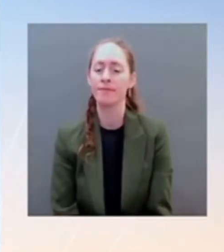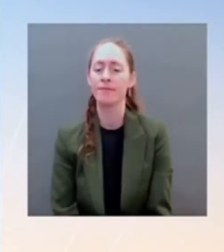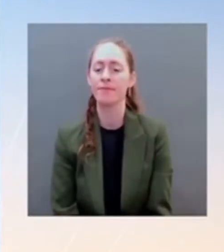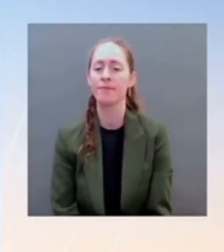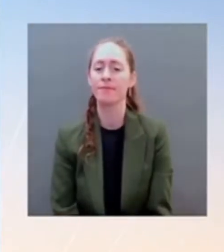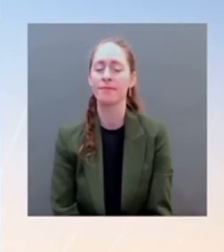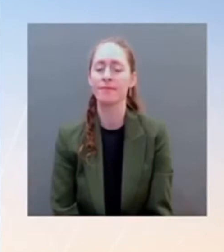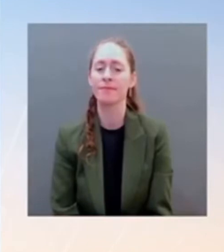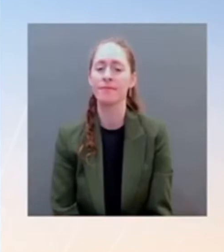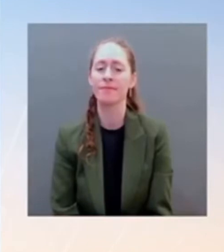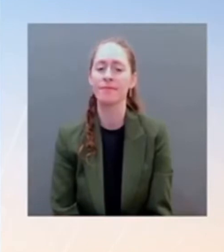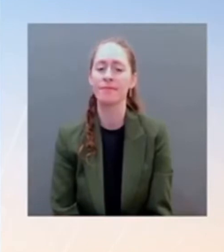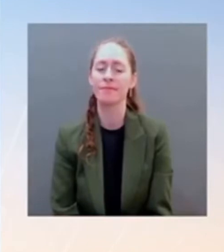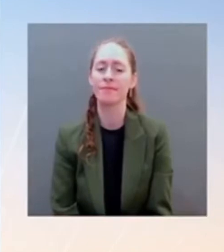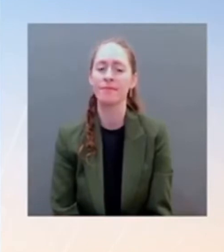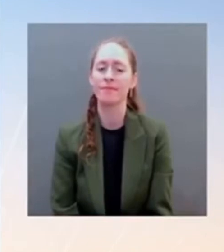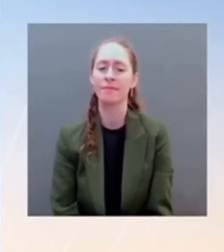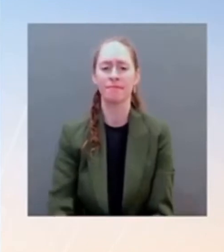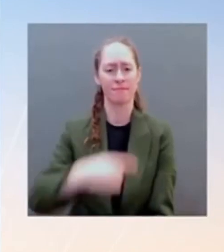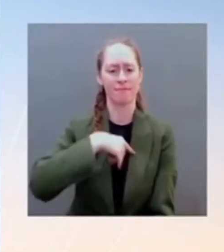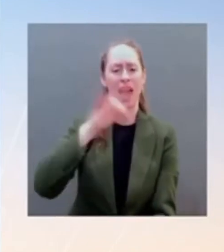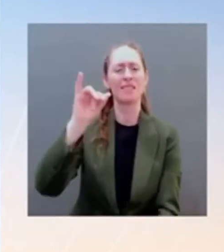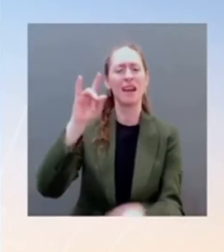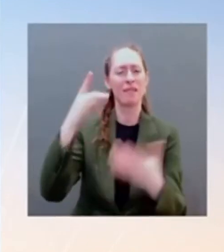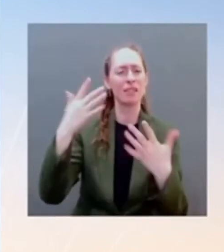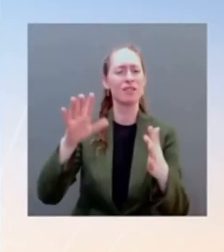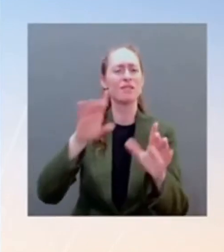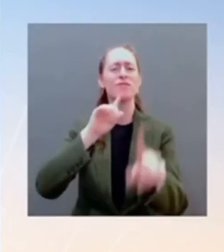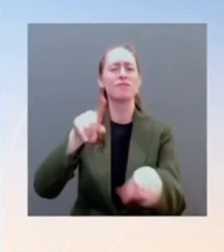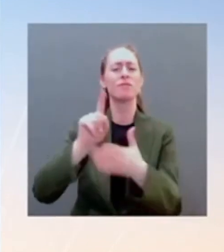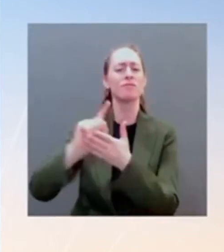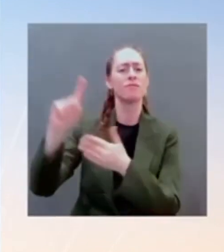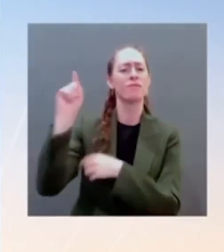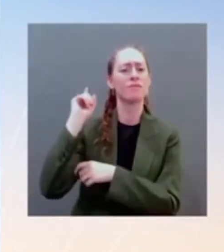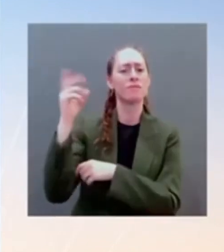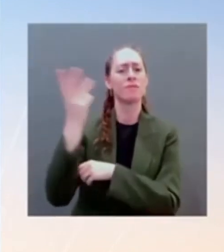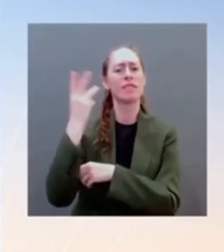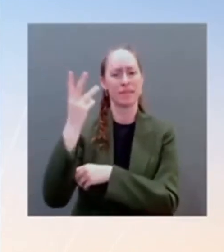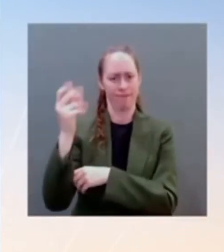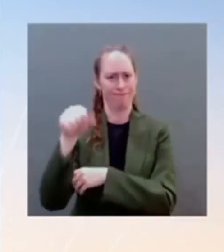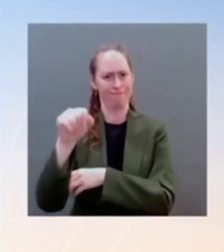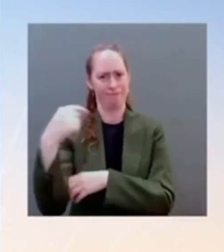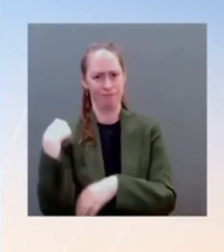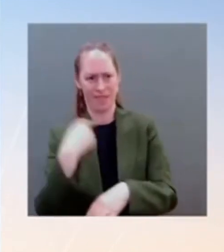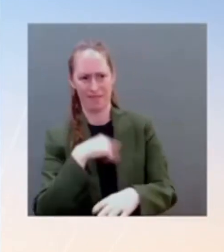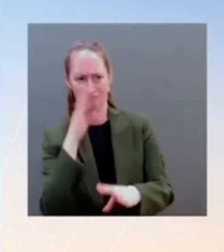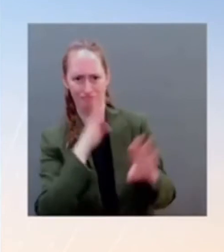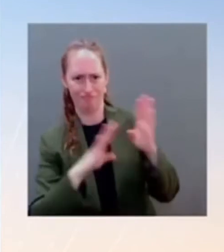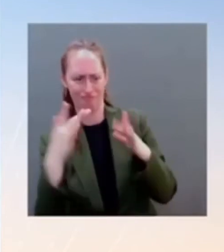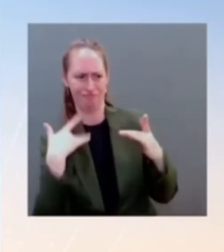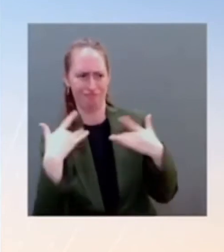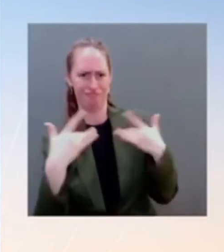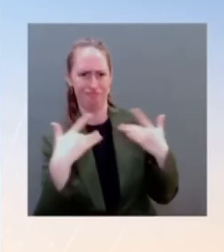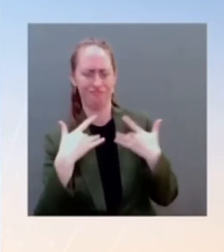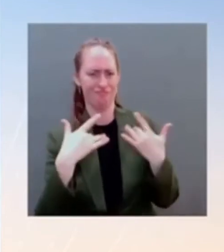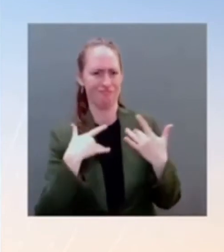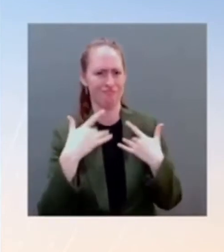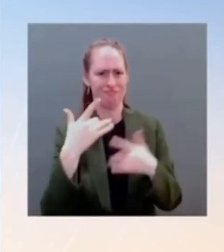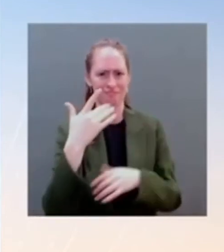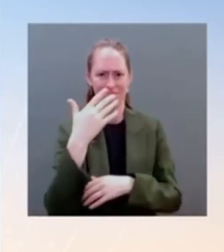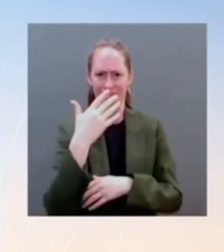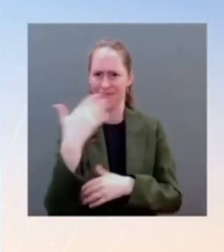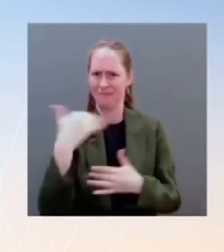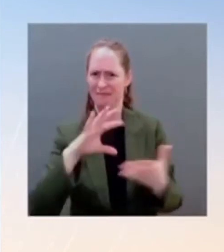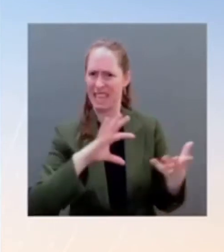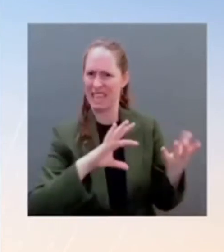where I noted that the United States is deeply concerned by the recent violence in Jerusalem and the Temple Mount and across the West Bank. And we also strongly